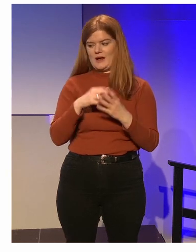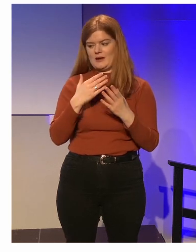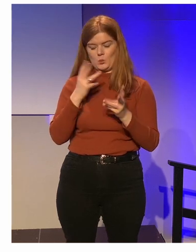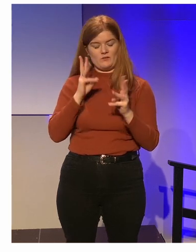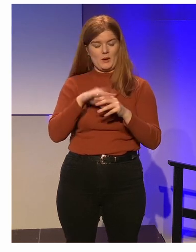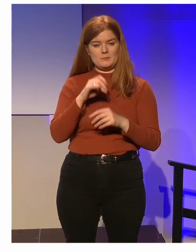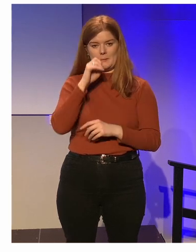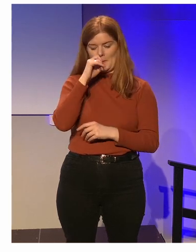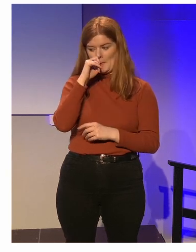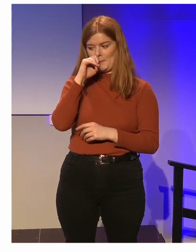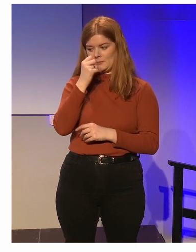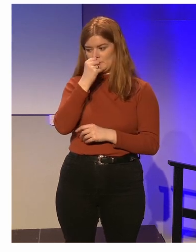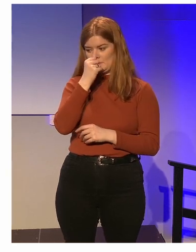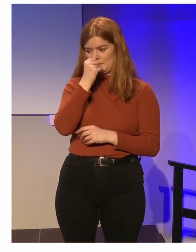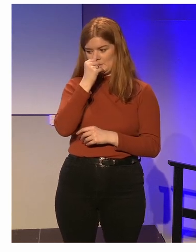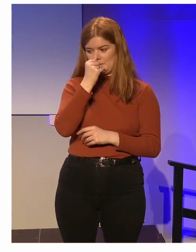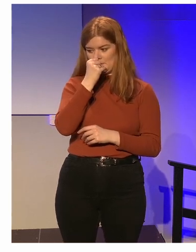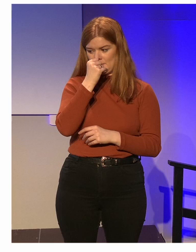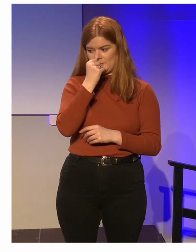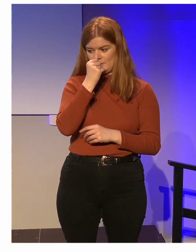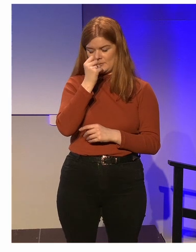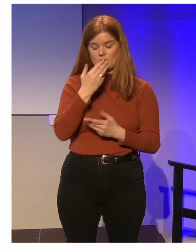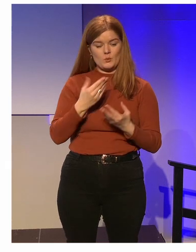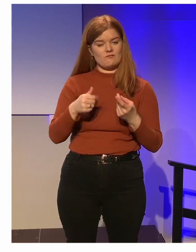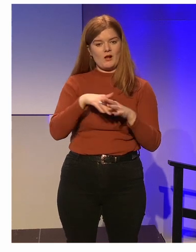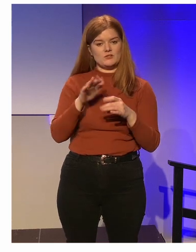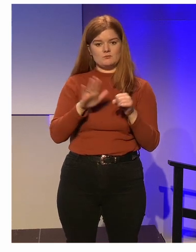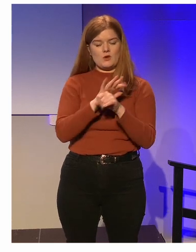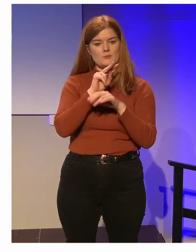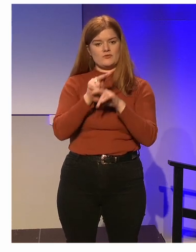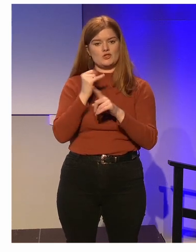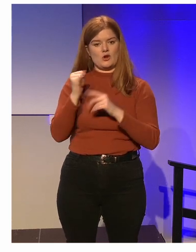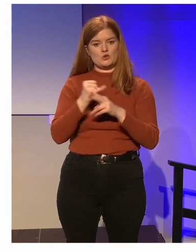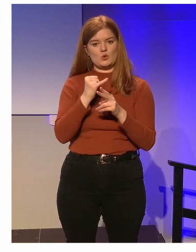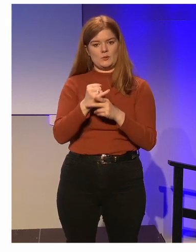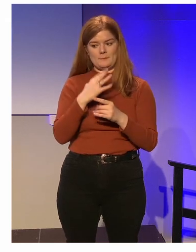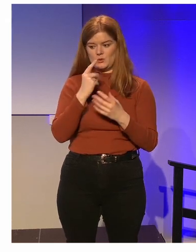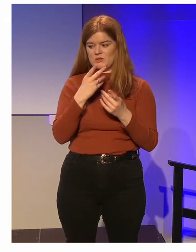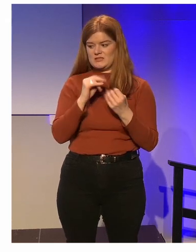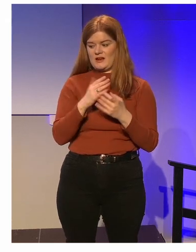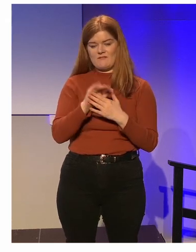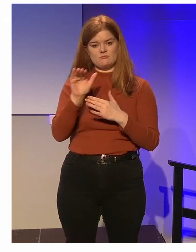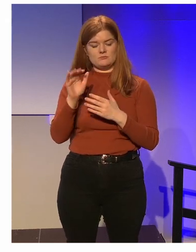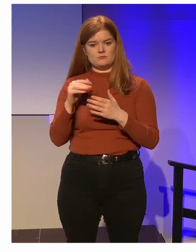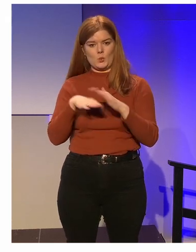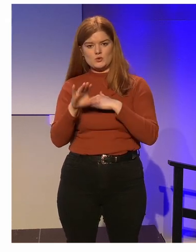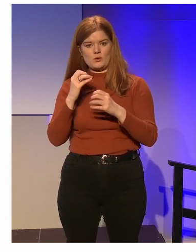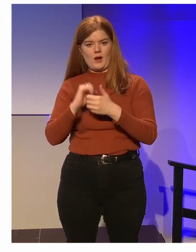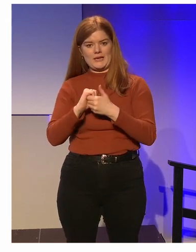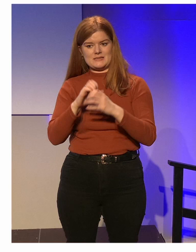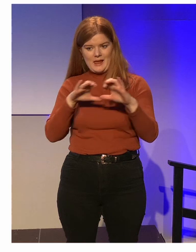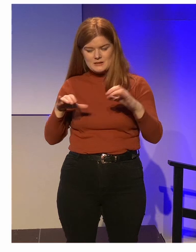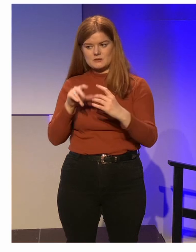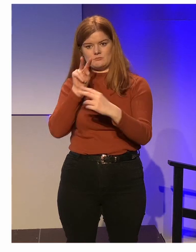well. Engaged in peer observations in the school, where we have gone into our colleagues' classes